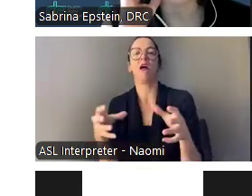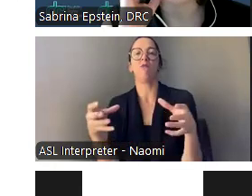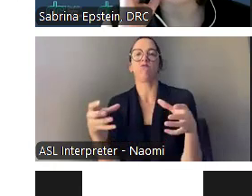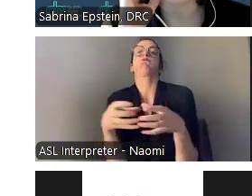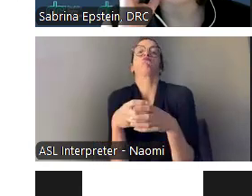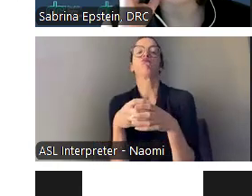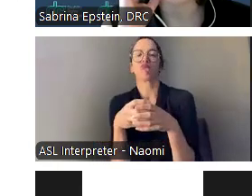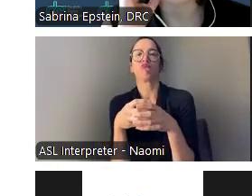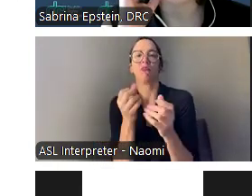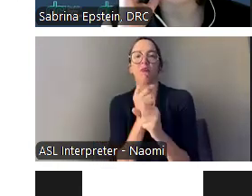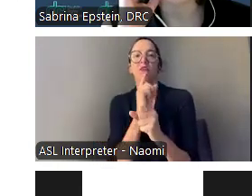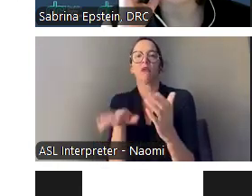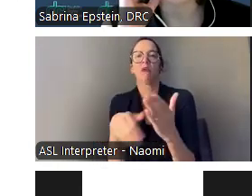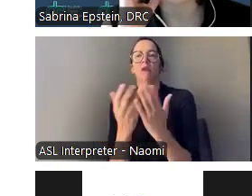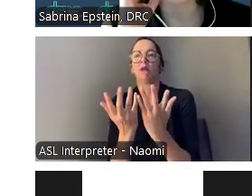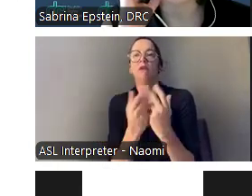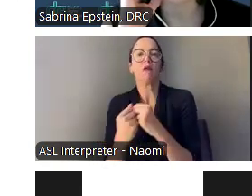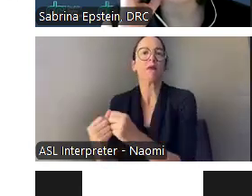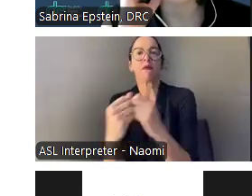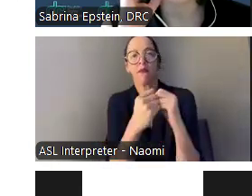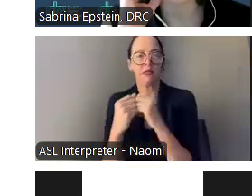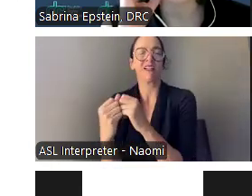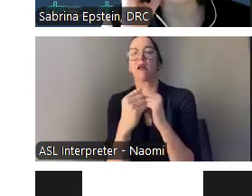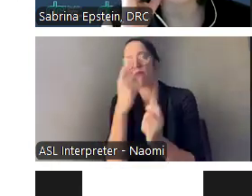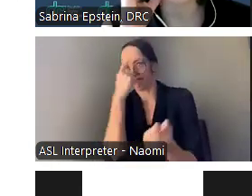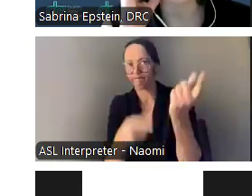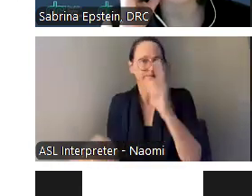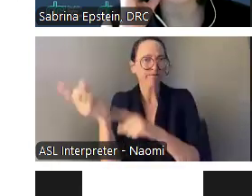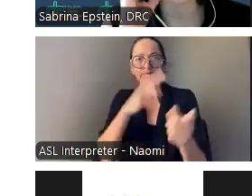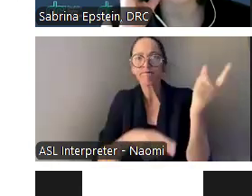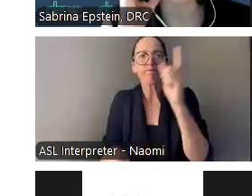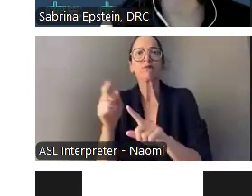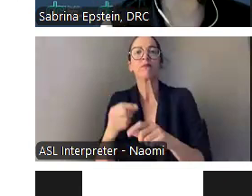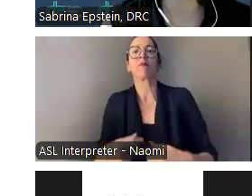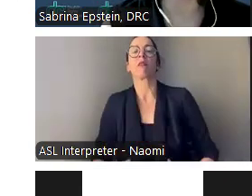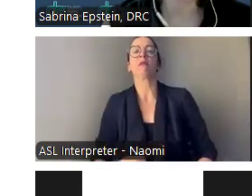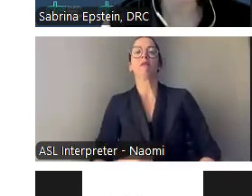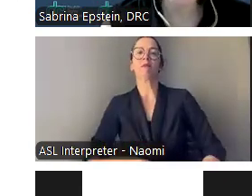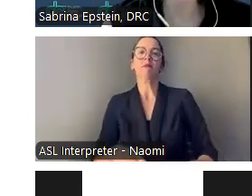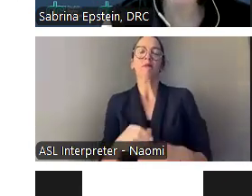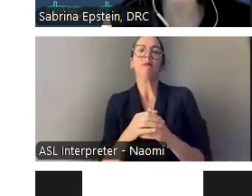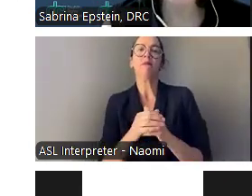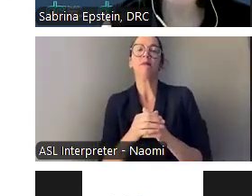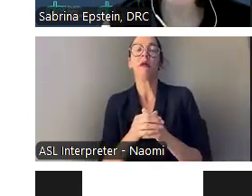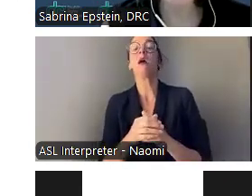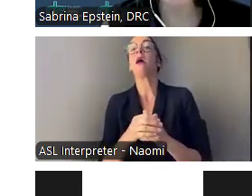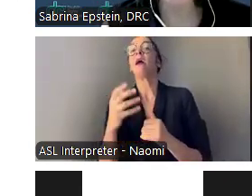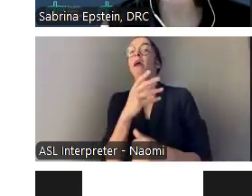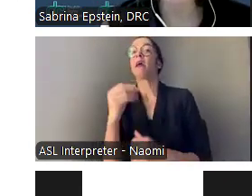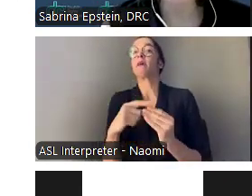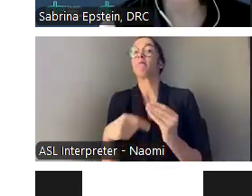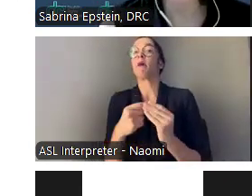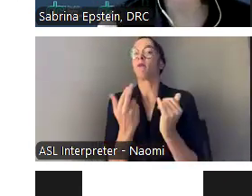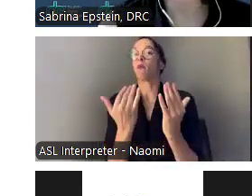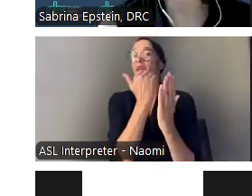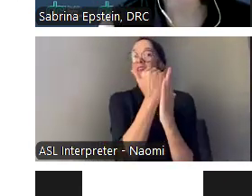LTSS system. We're also thinking about how the requirement to report out on waiting lists, excuse me, on some of the